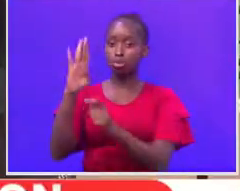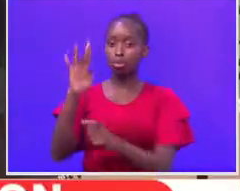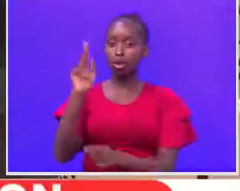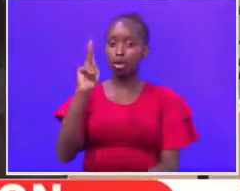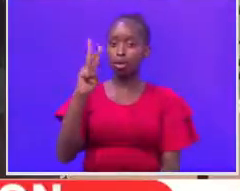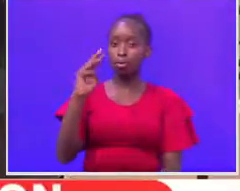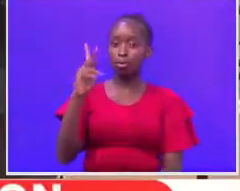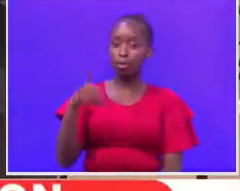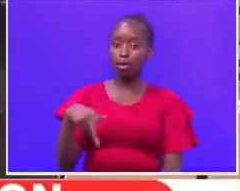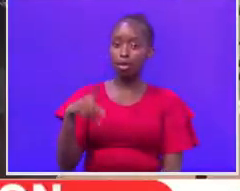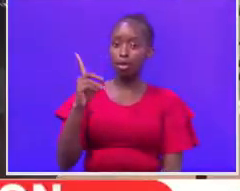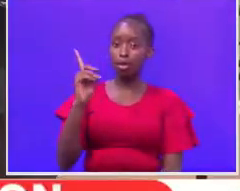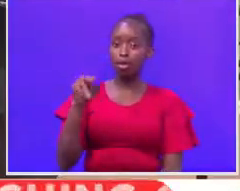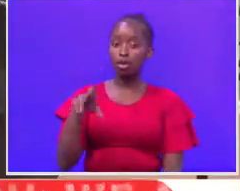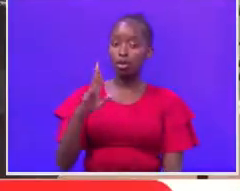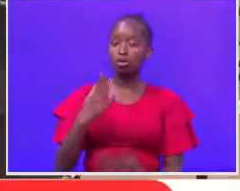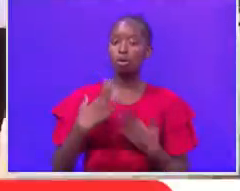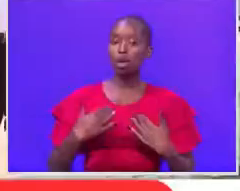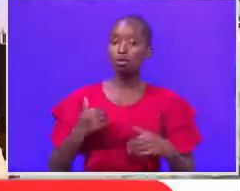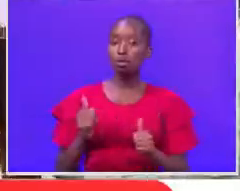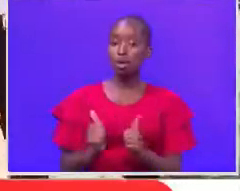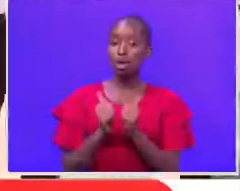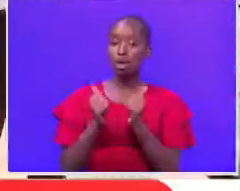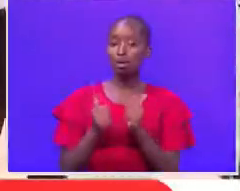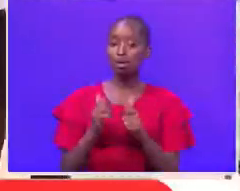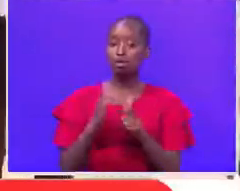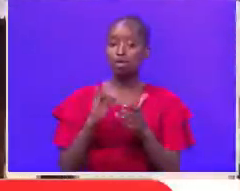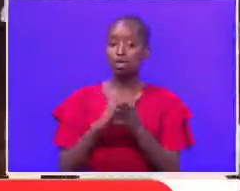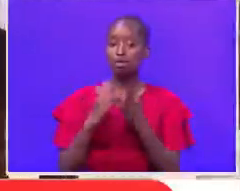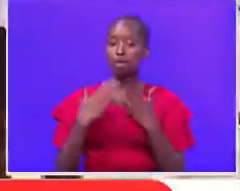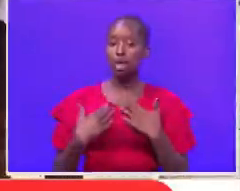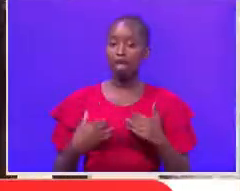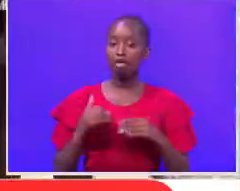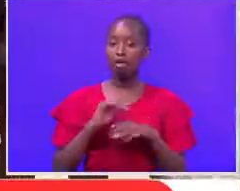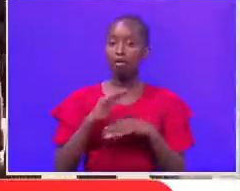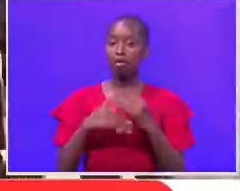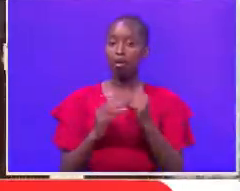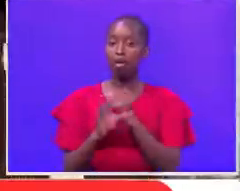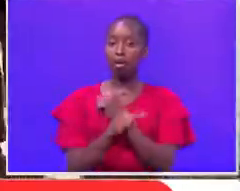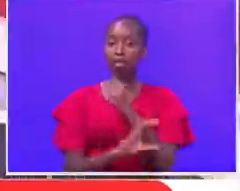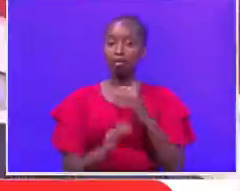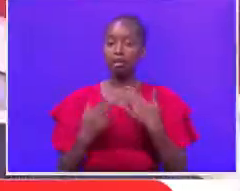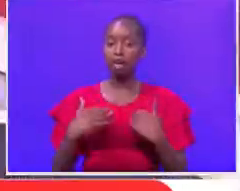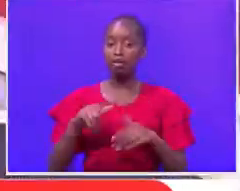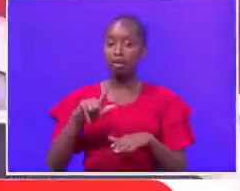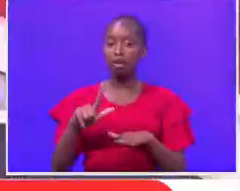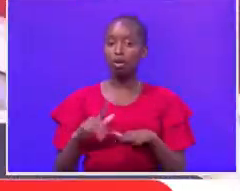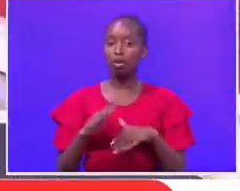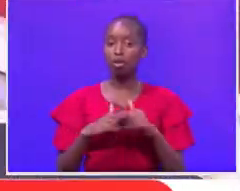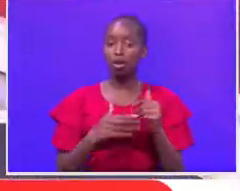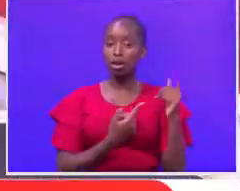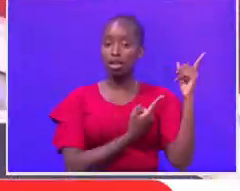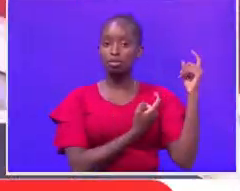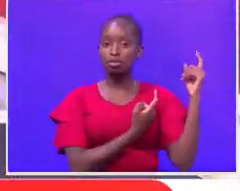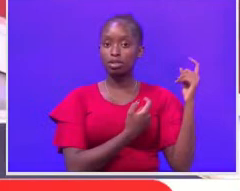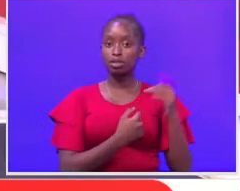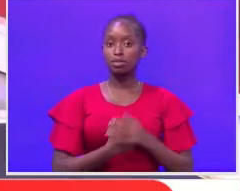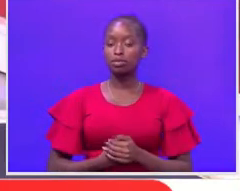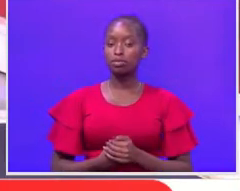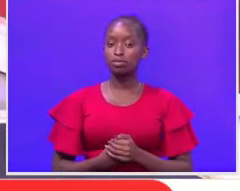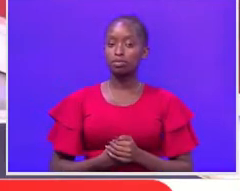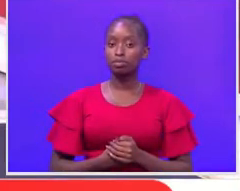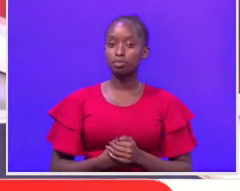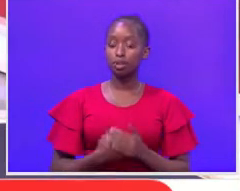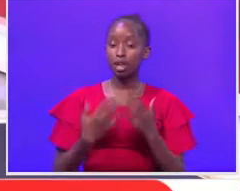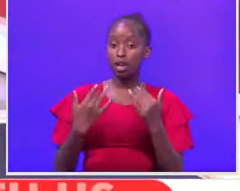had elapsed. Nevertheless, health services across the country remain below expectation. Now, the